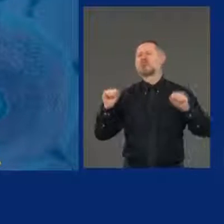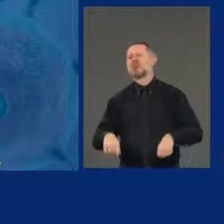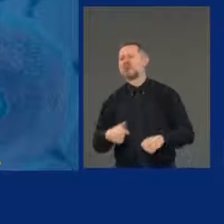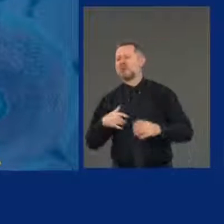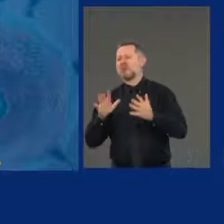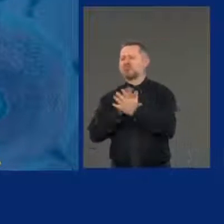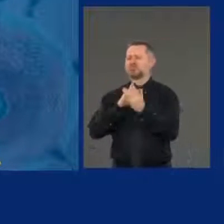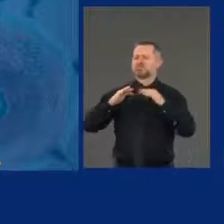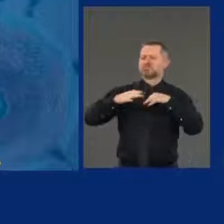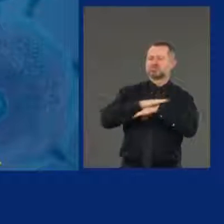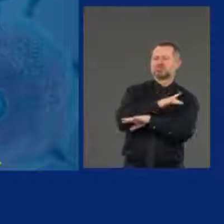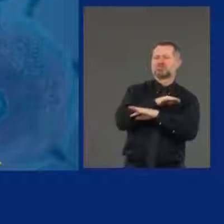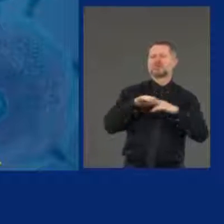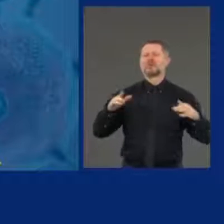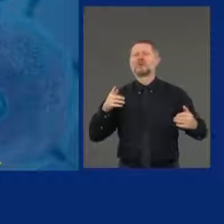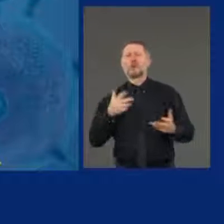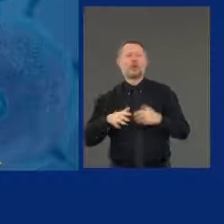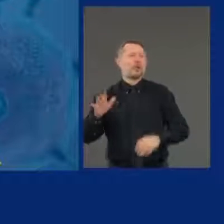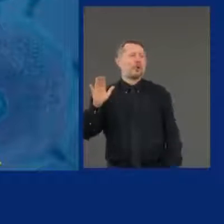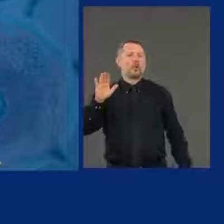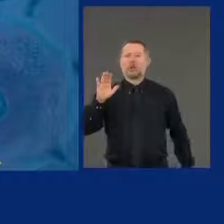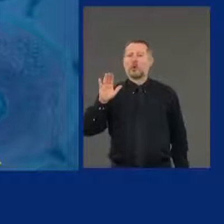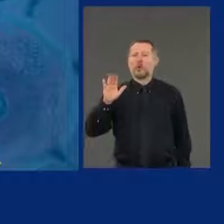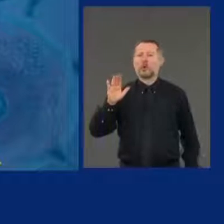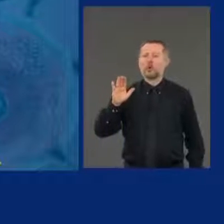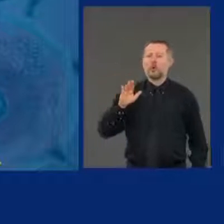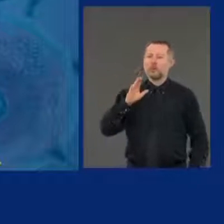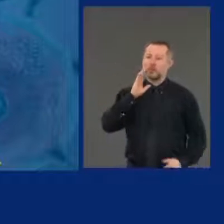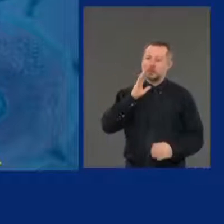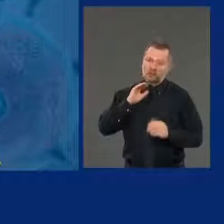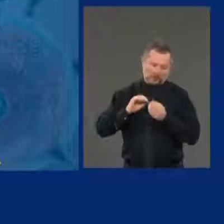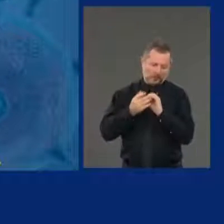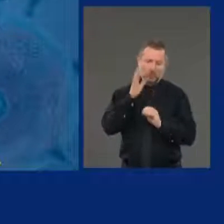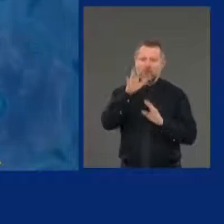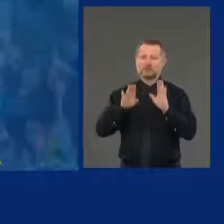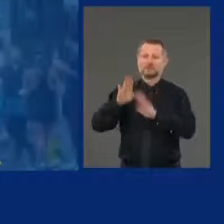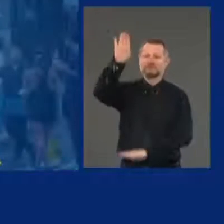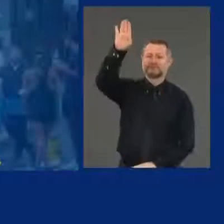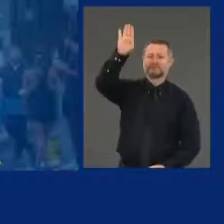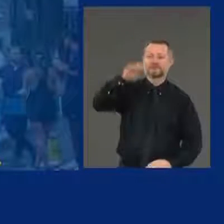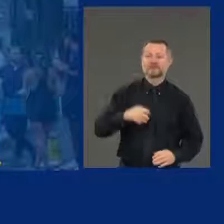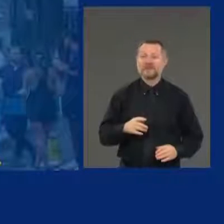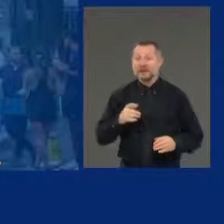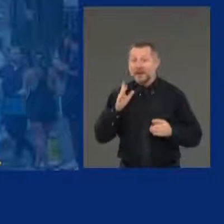you'll see those numbers change in a week. And once they change, you can't change them